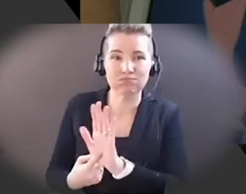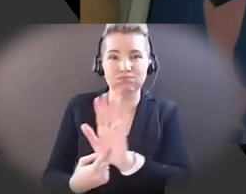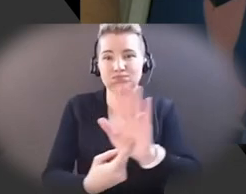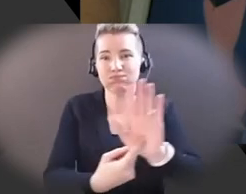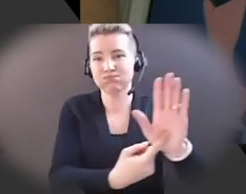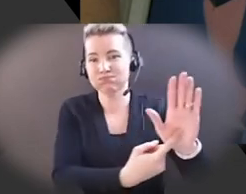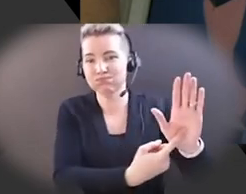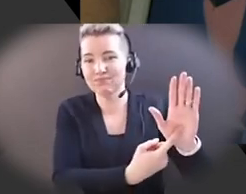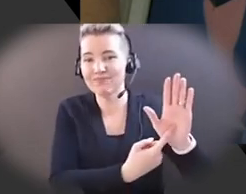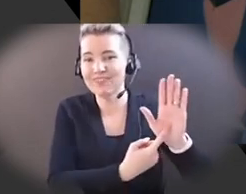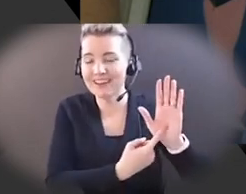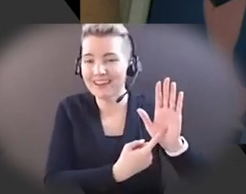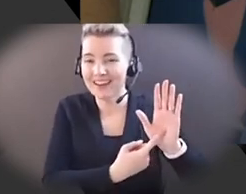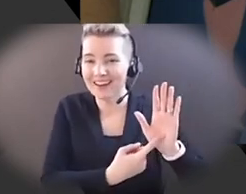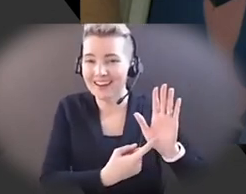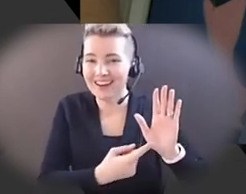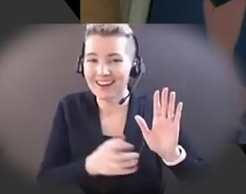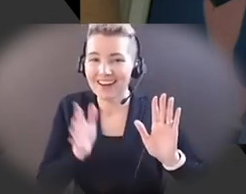and that will have an effect